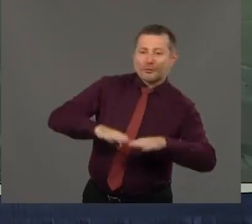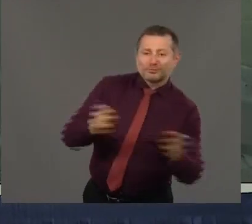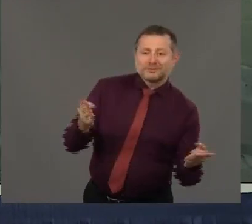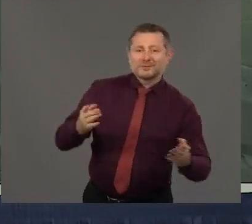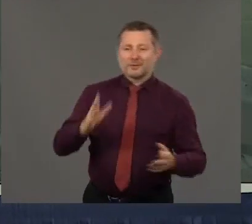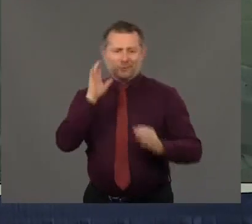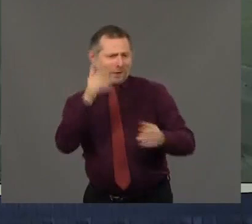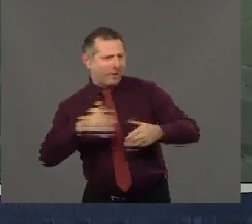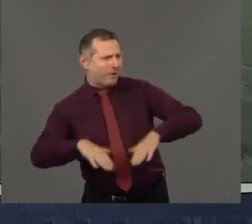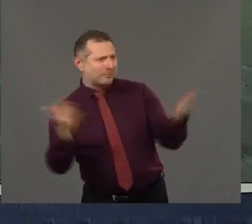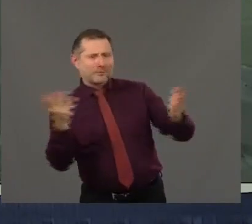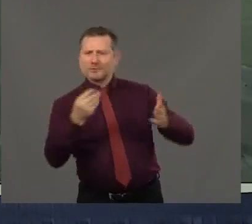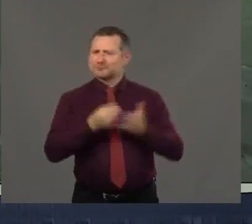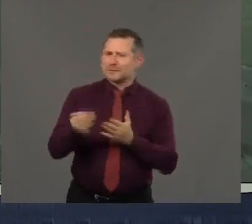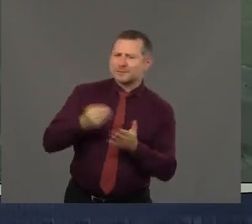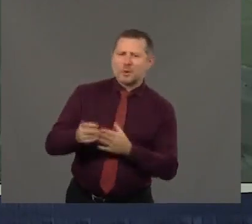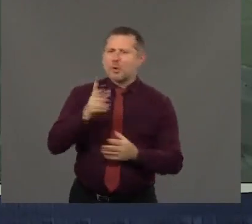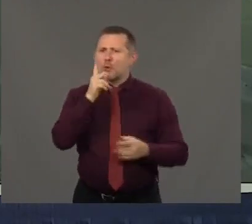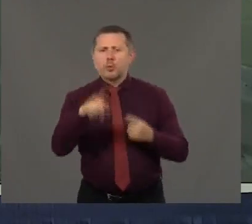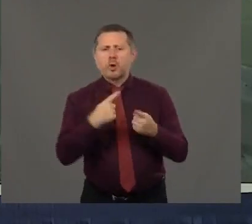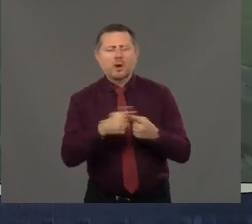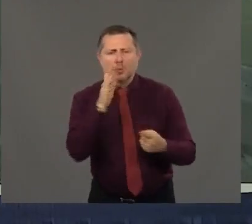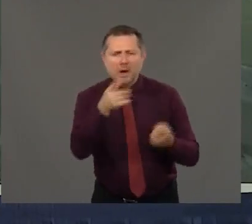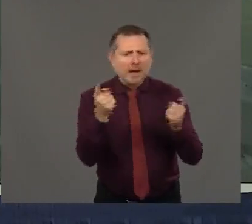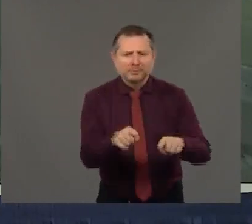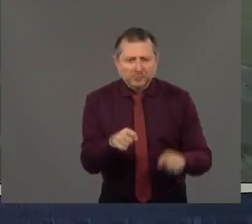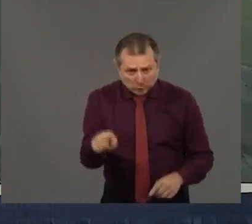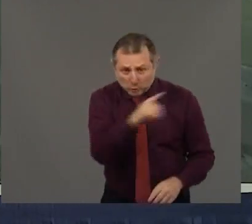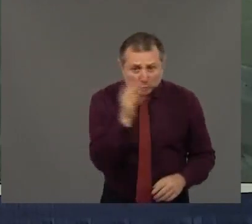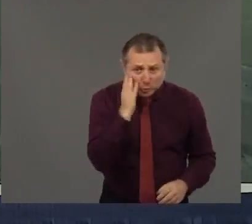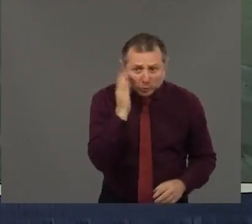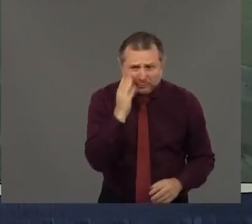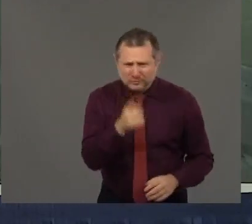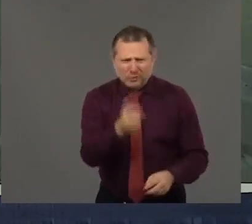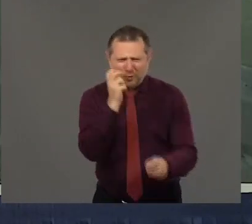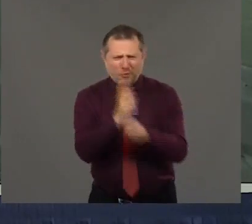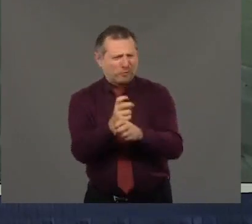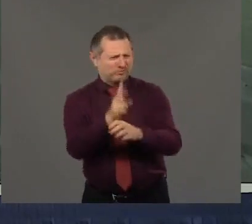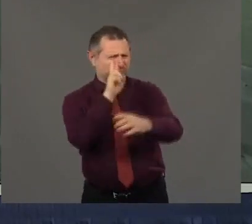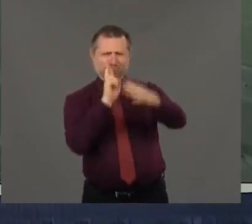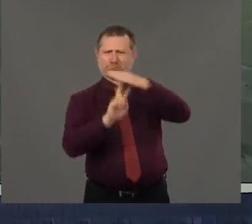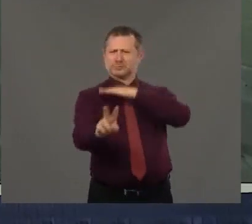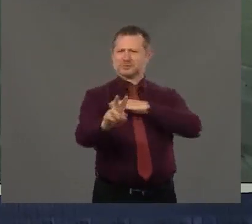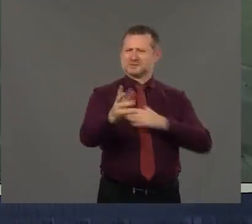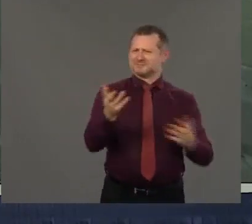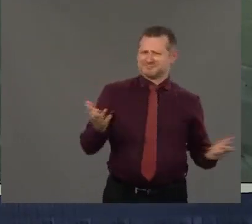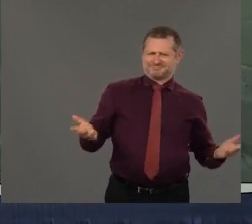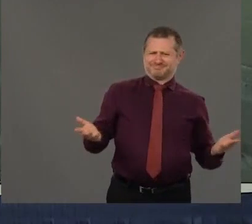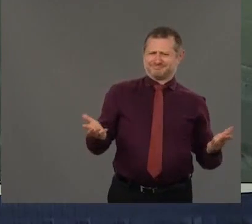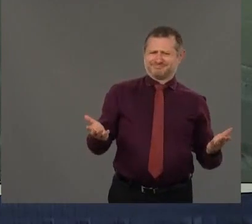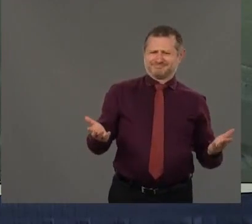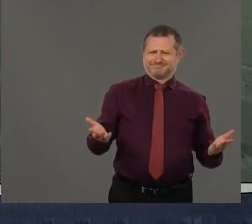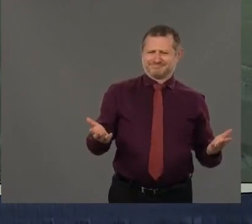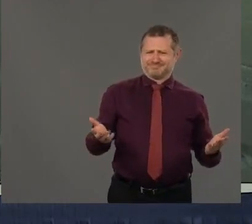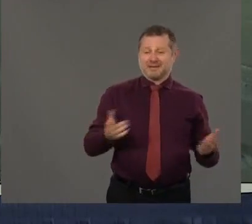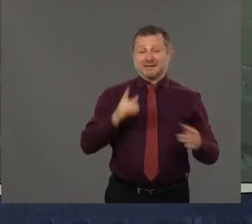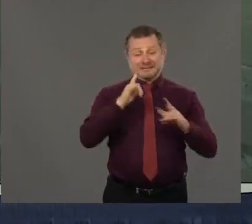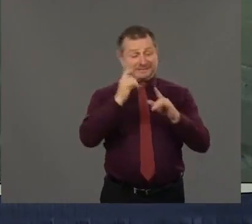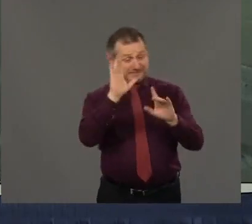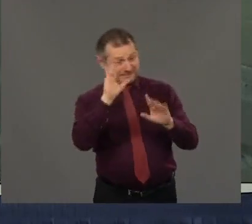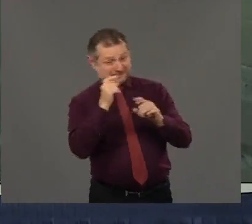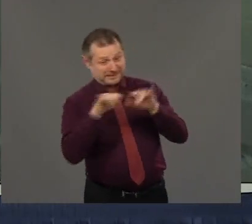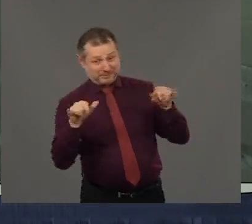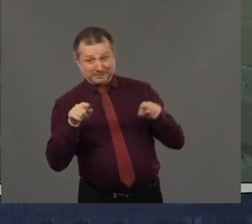full capacity? So it's a very complicated economic equation. And then you have the big question